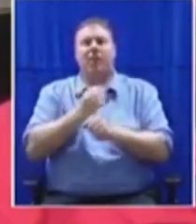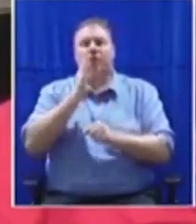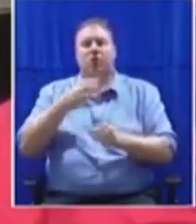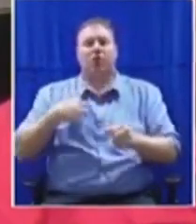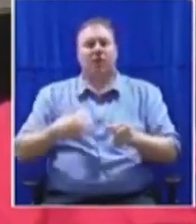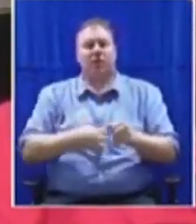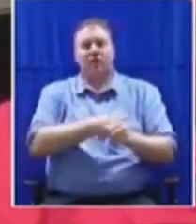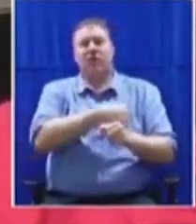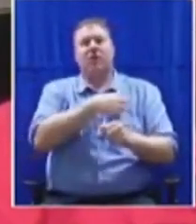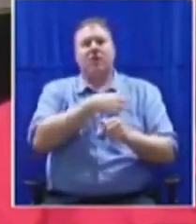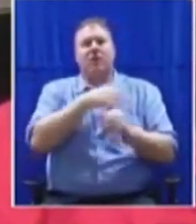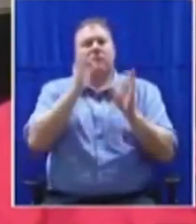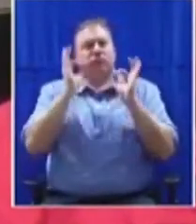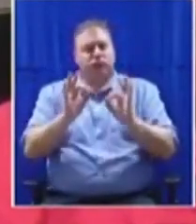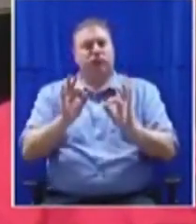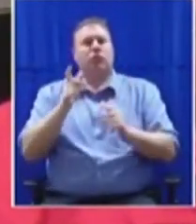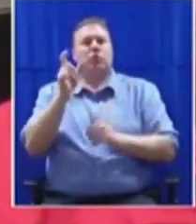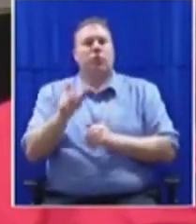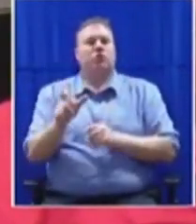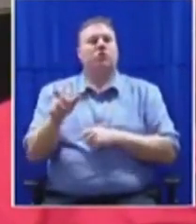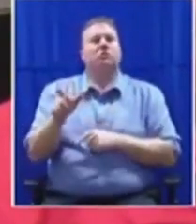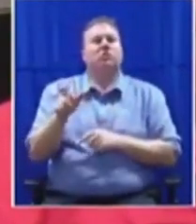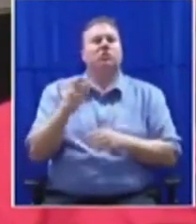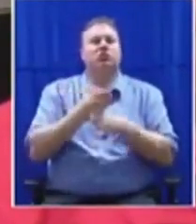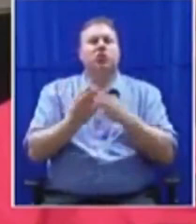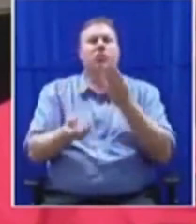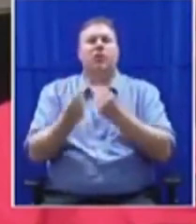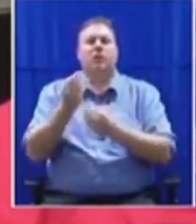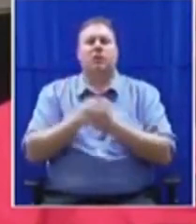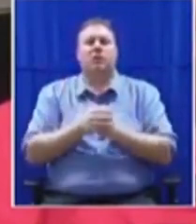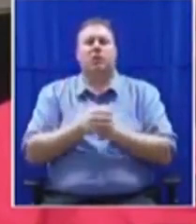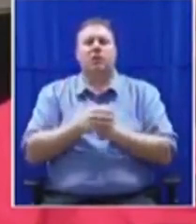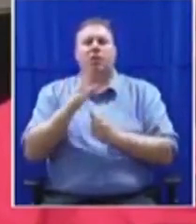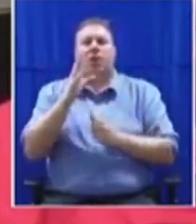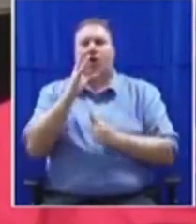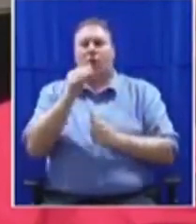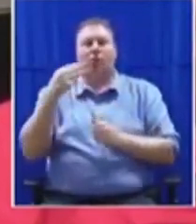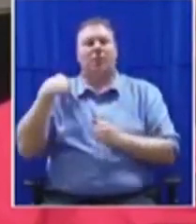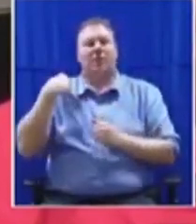and proper person to hold that job. We further call on the Minister of